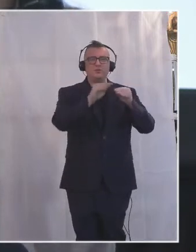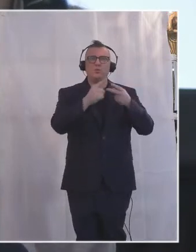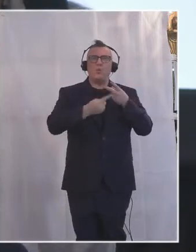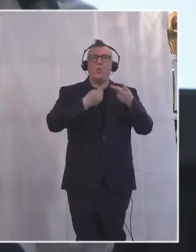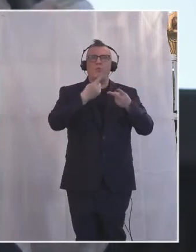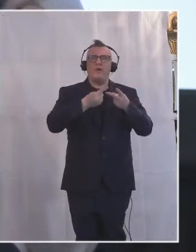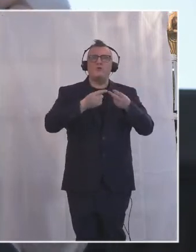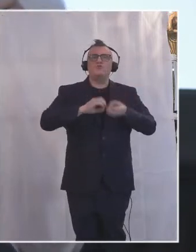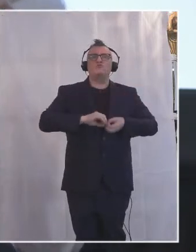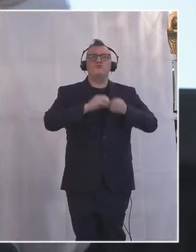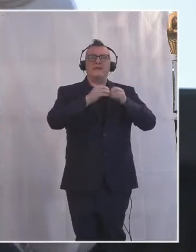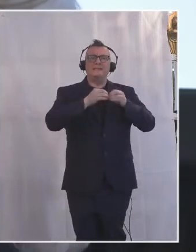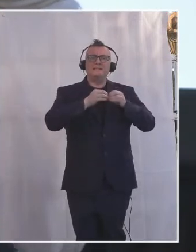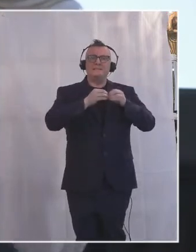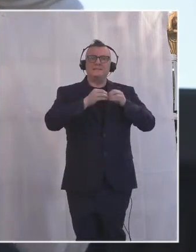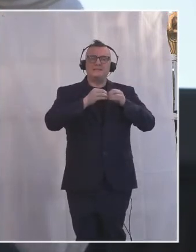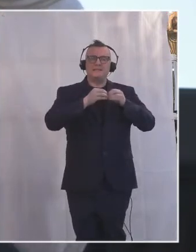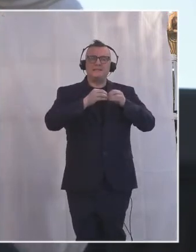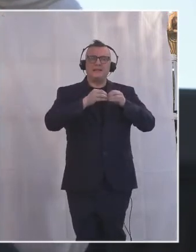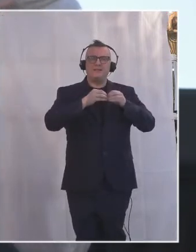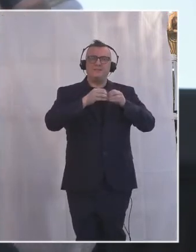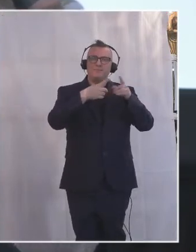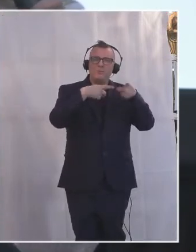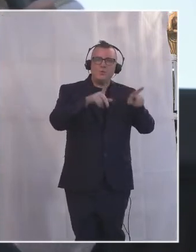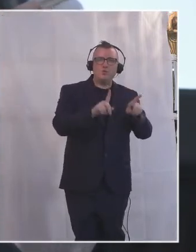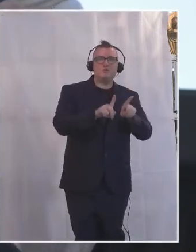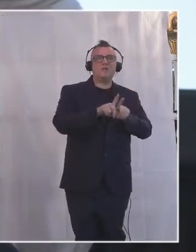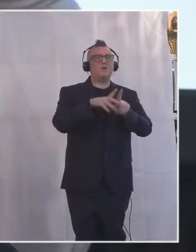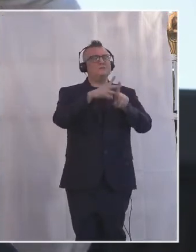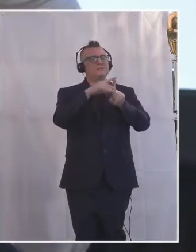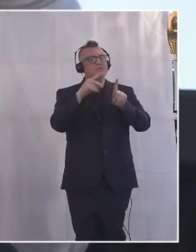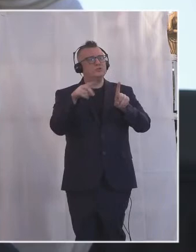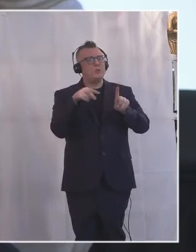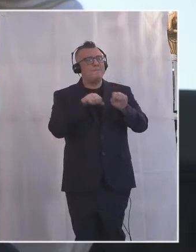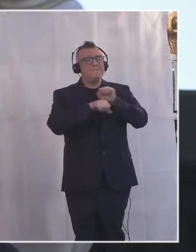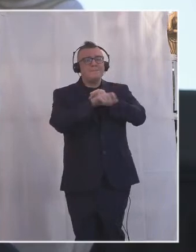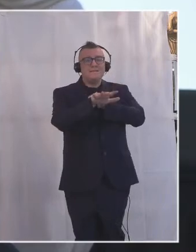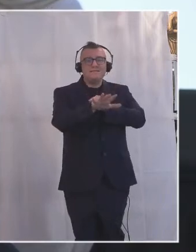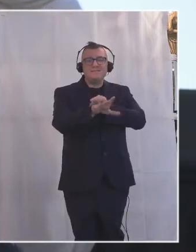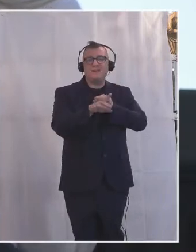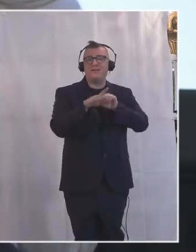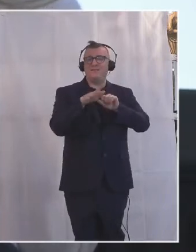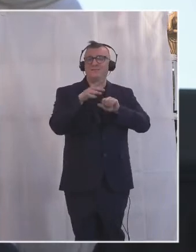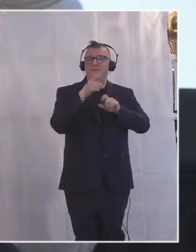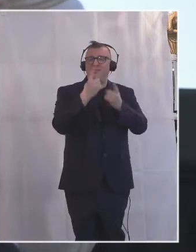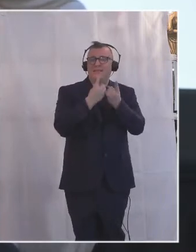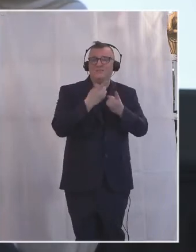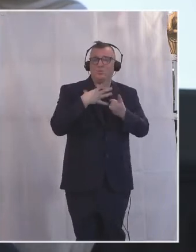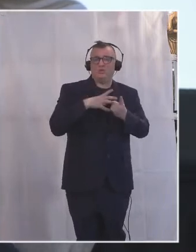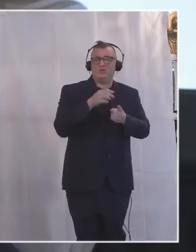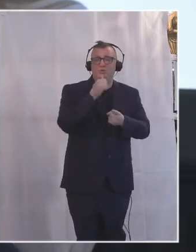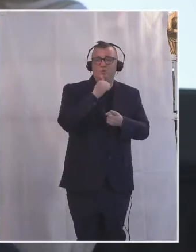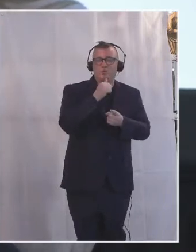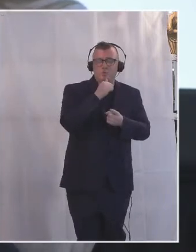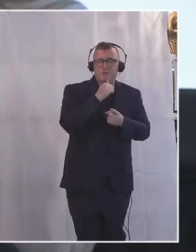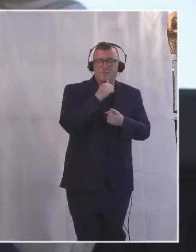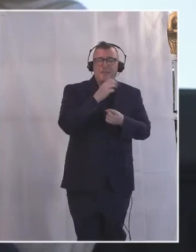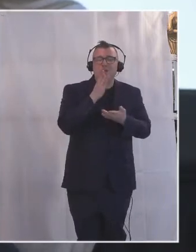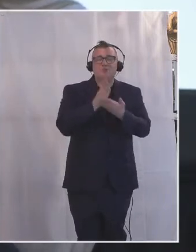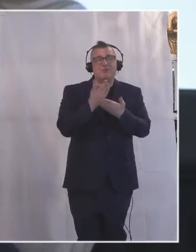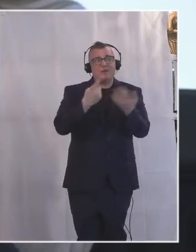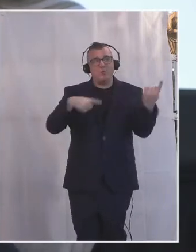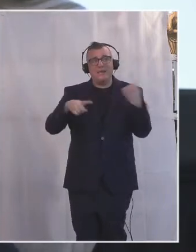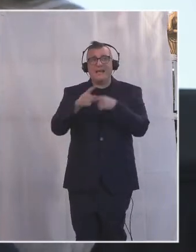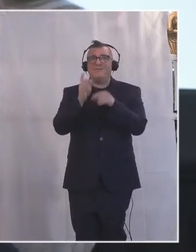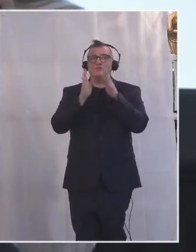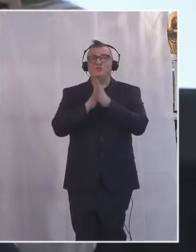creative people's music and also content, digital media, and so on. And I think there really needs to be a sort